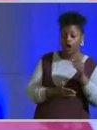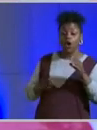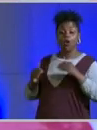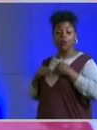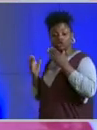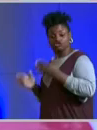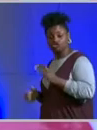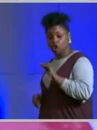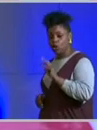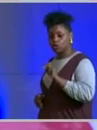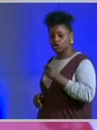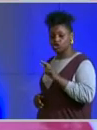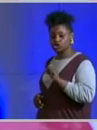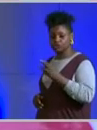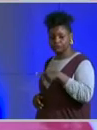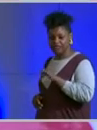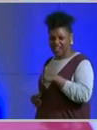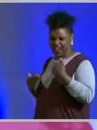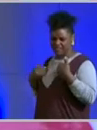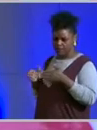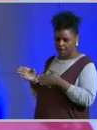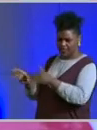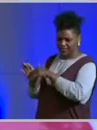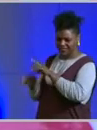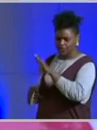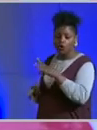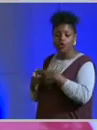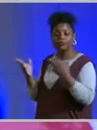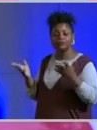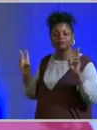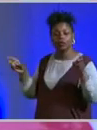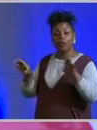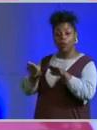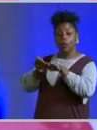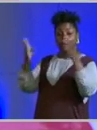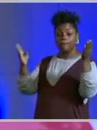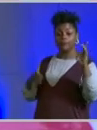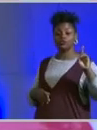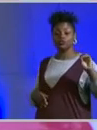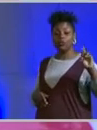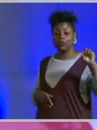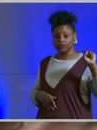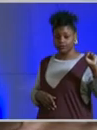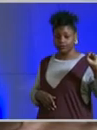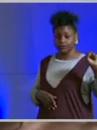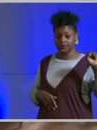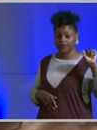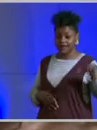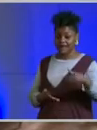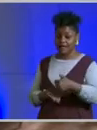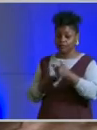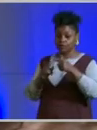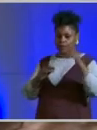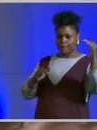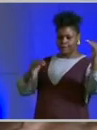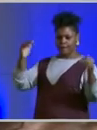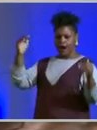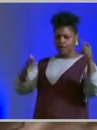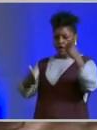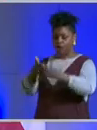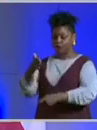HPAP and DC Open Doors that also helps to offset the cost for financing.